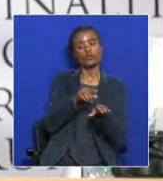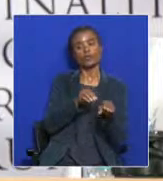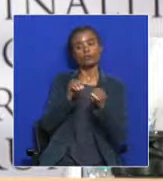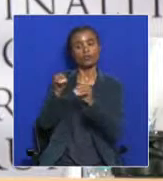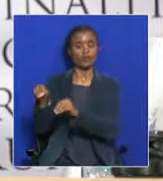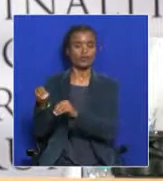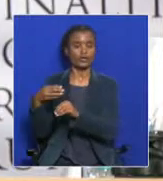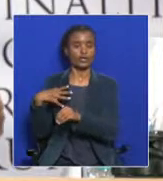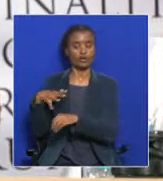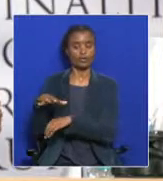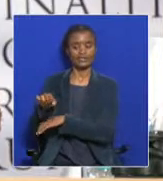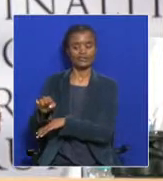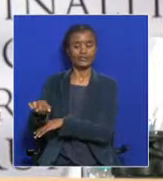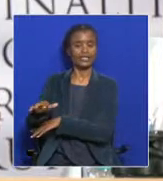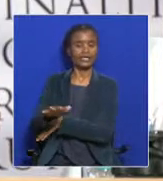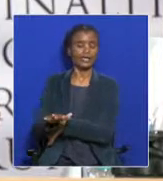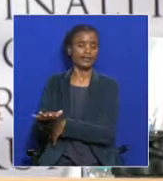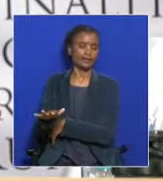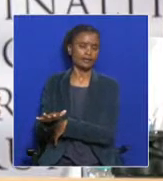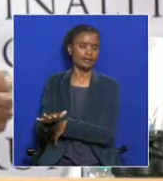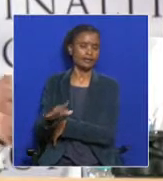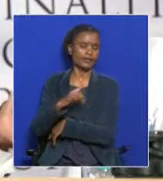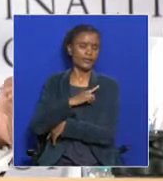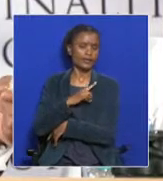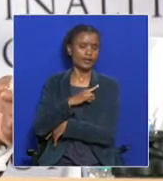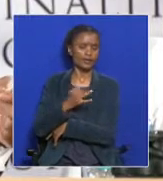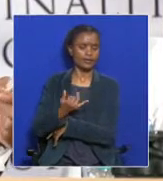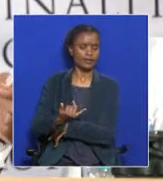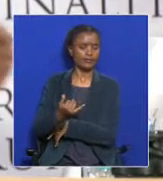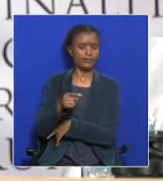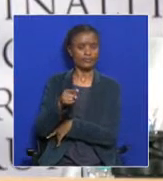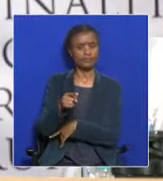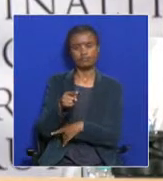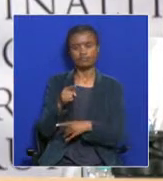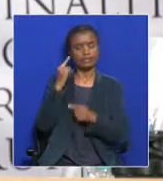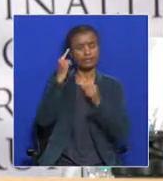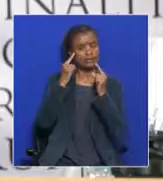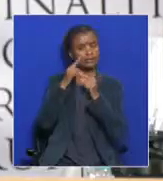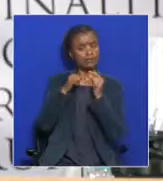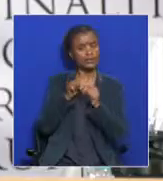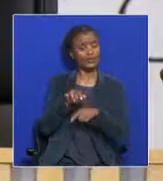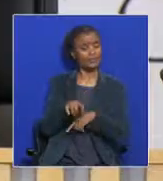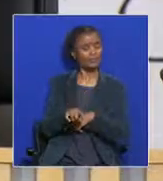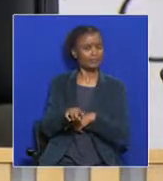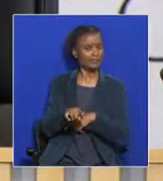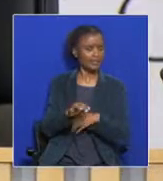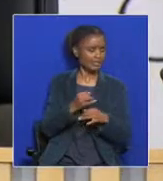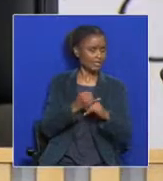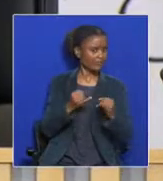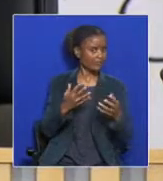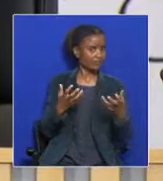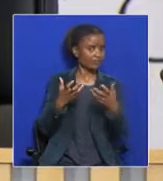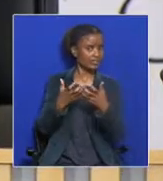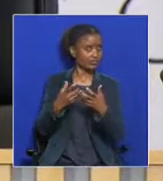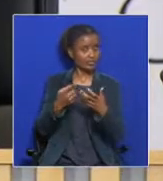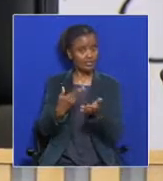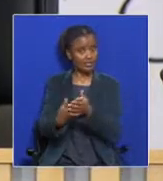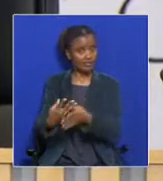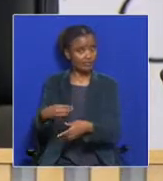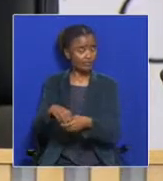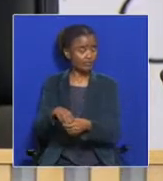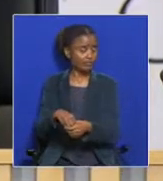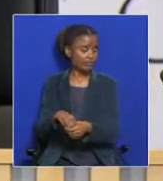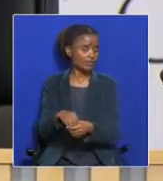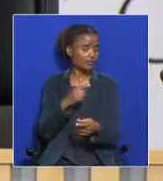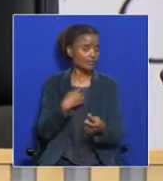come into consideration if they're not applicable? I don't understand anymore, Colonel. Like I'm saying, Commissioner, I can't